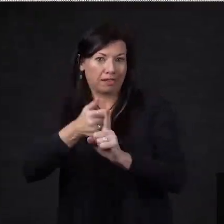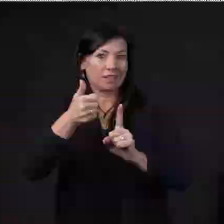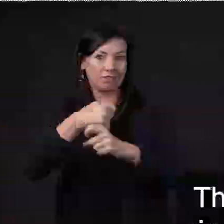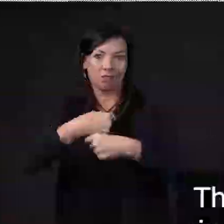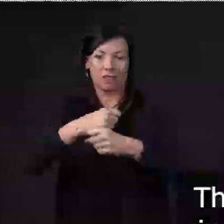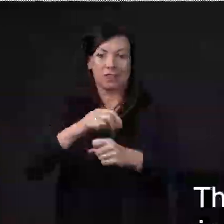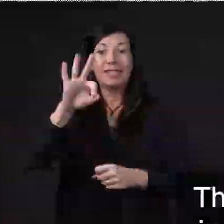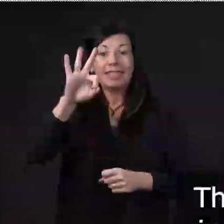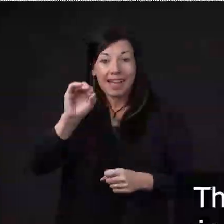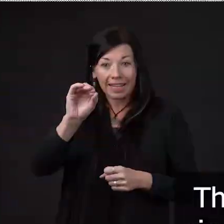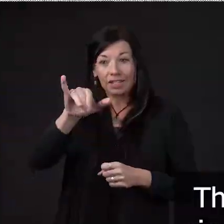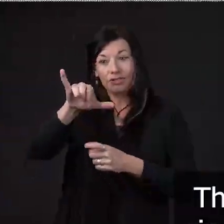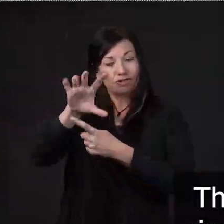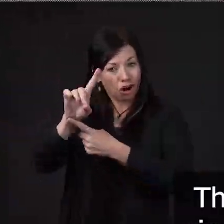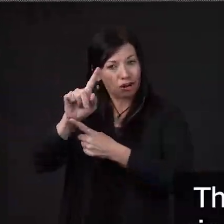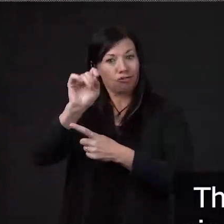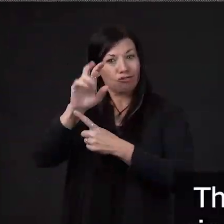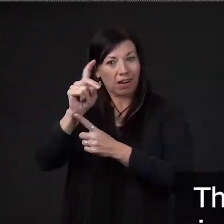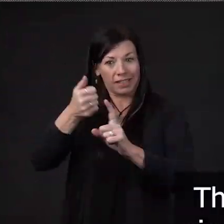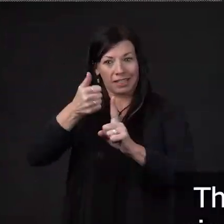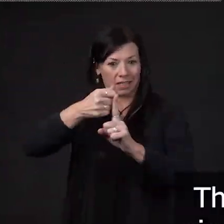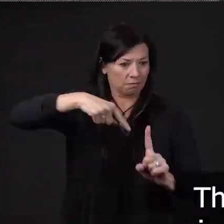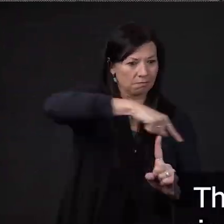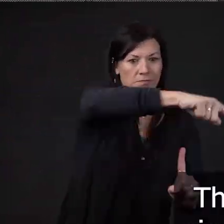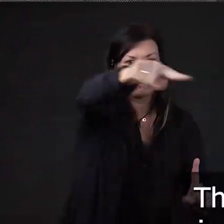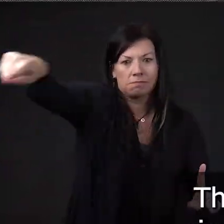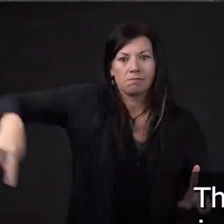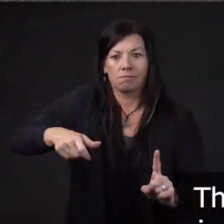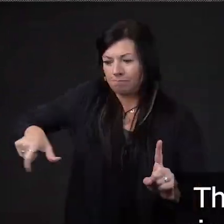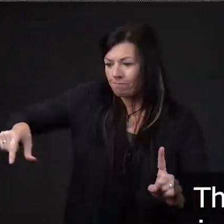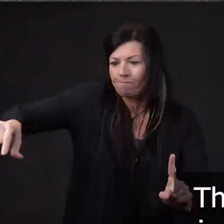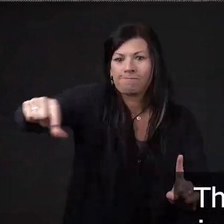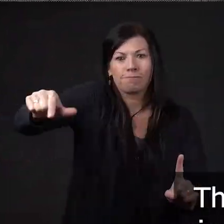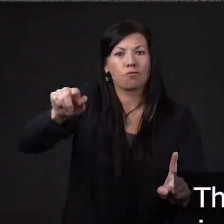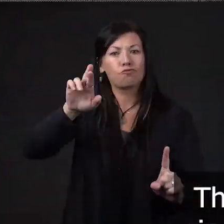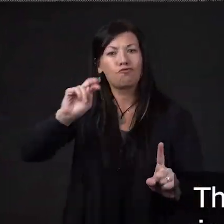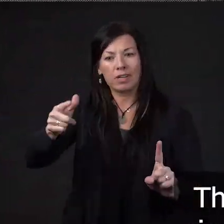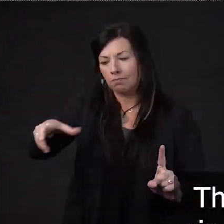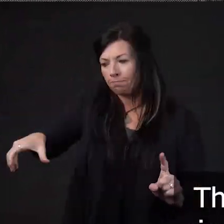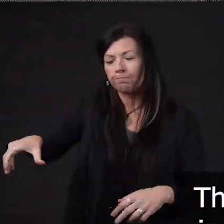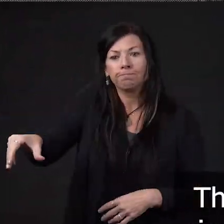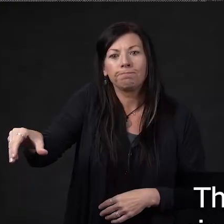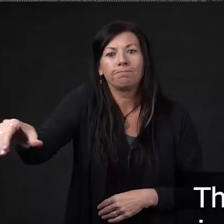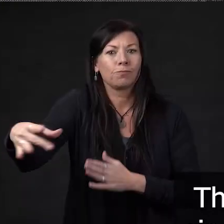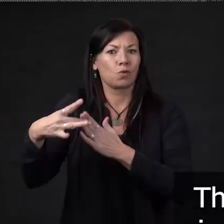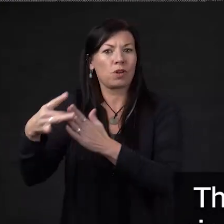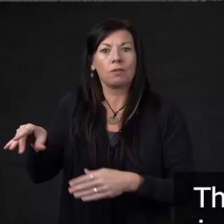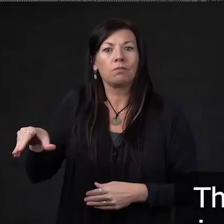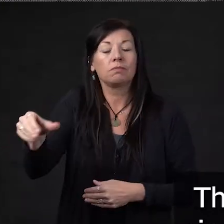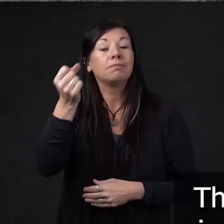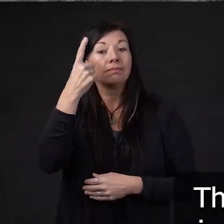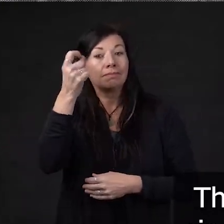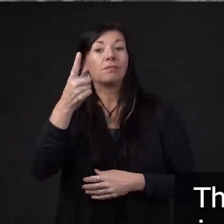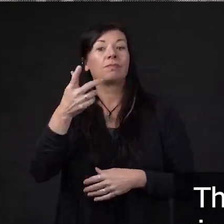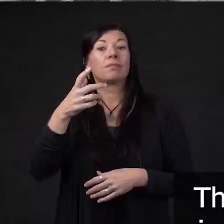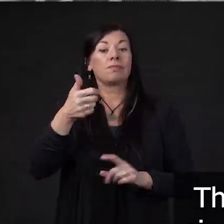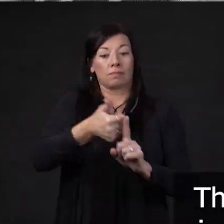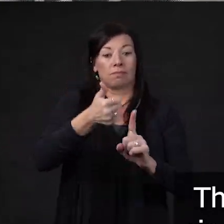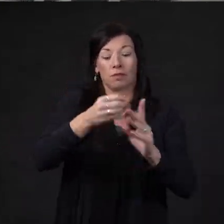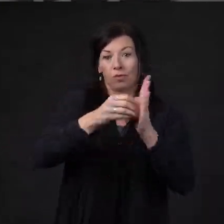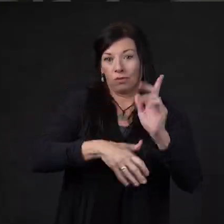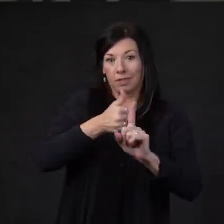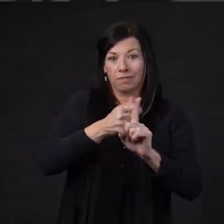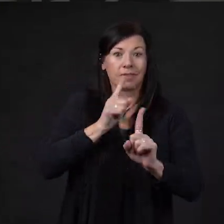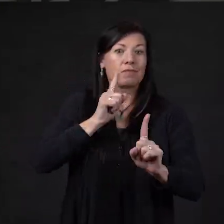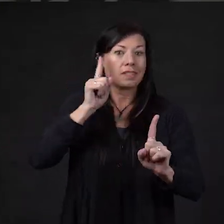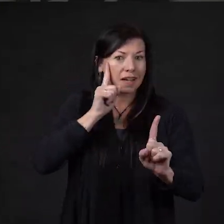running track. The 90-yard track had long wires with rings that students held to guide them. Photos, football and basketball. For